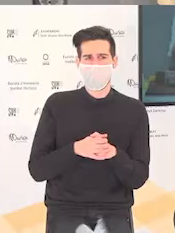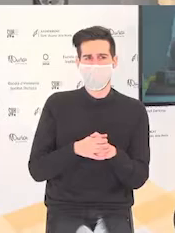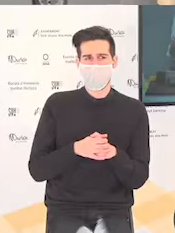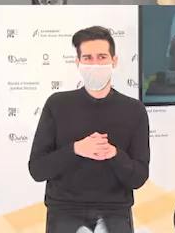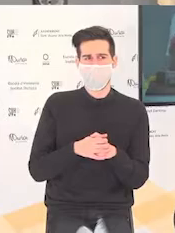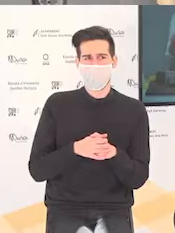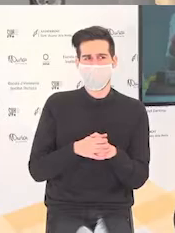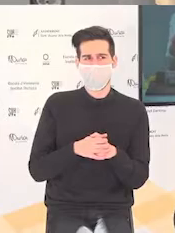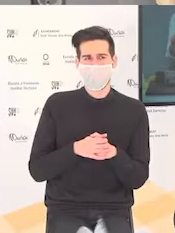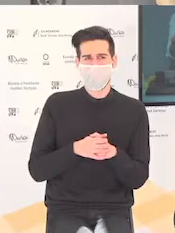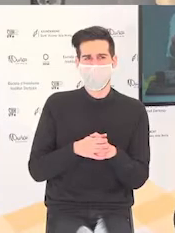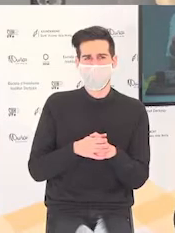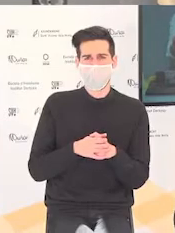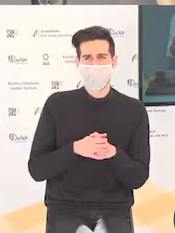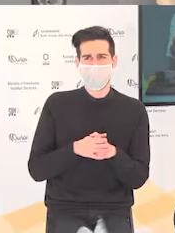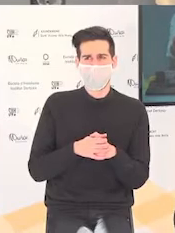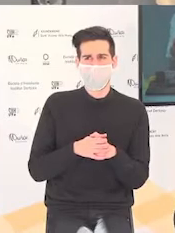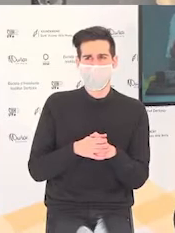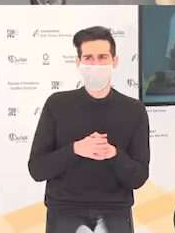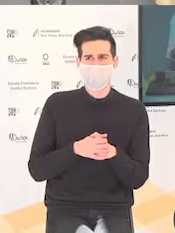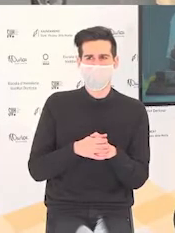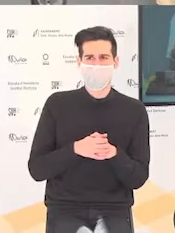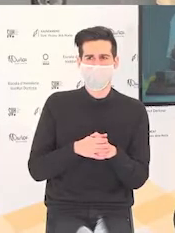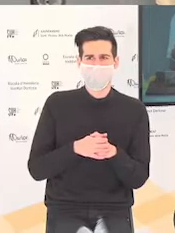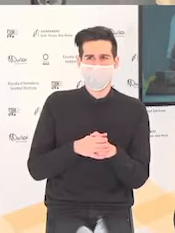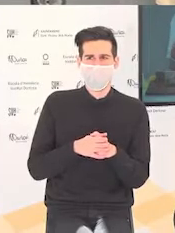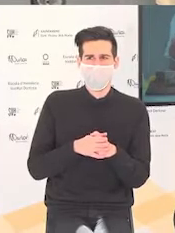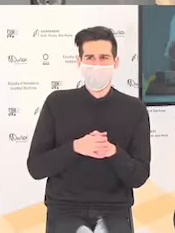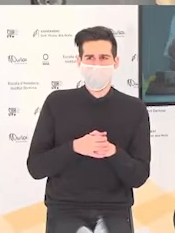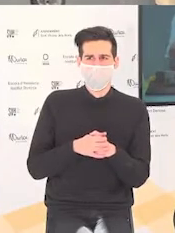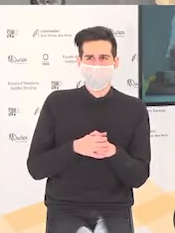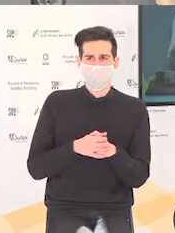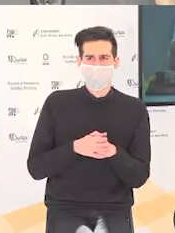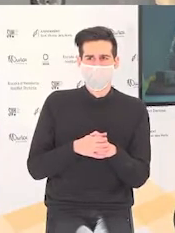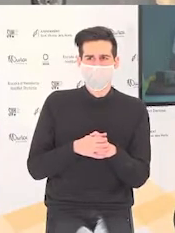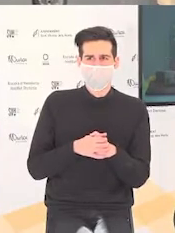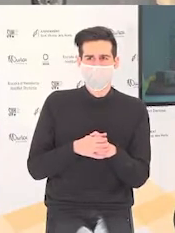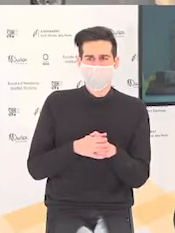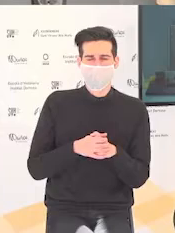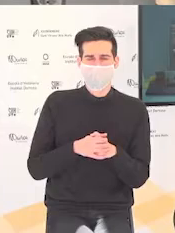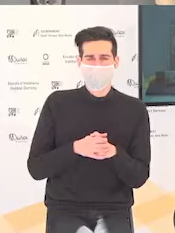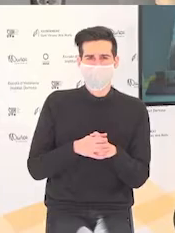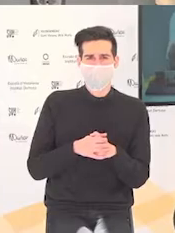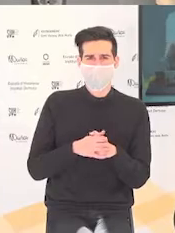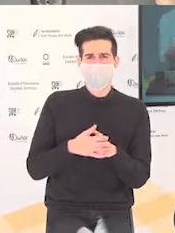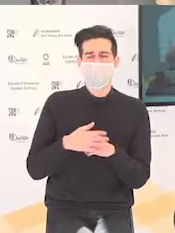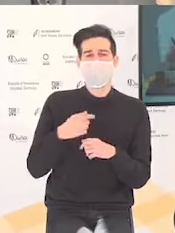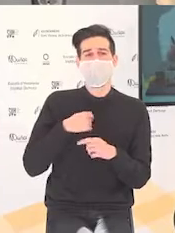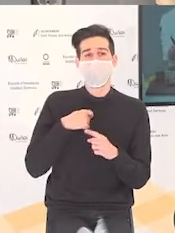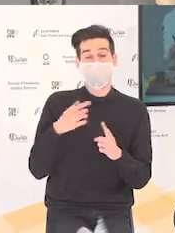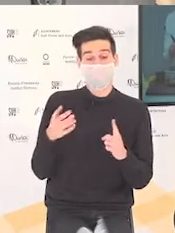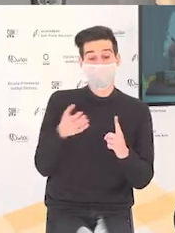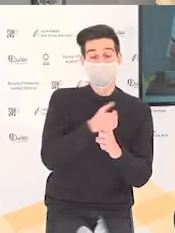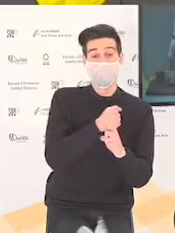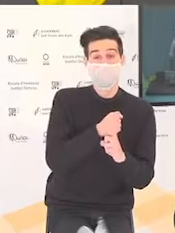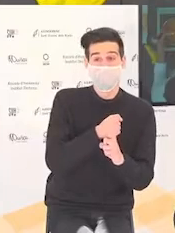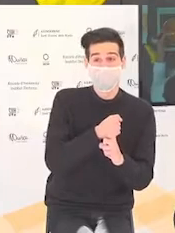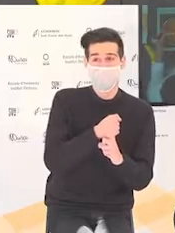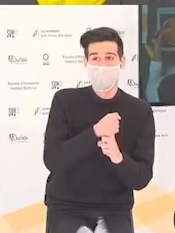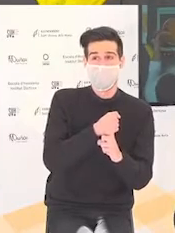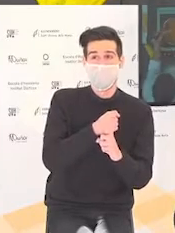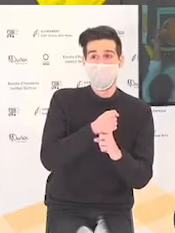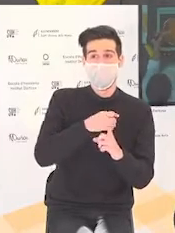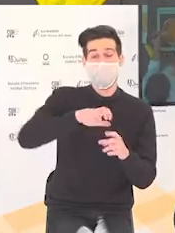I've got my puree inside here. I've got mango and passion fruit puree. Tengo aquí puré de fruta de la